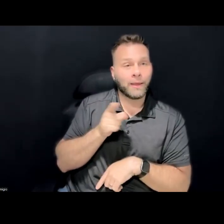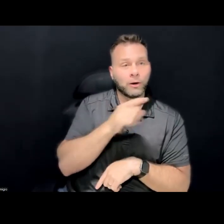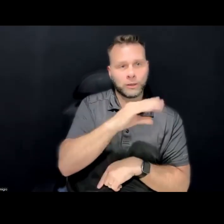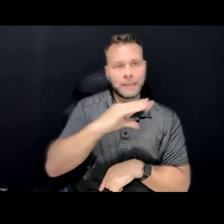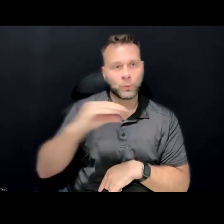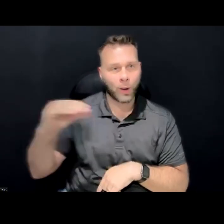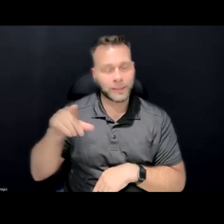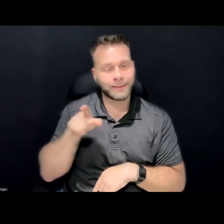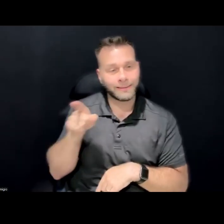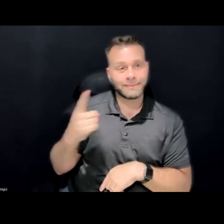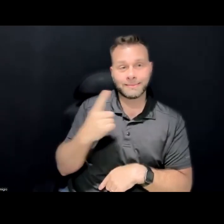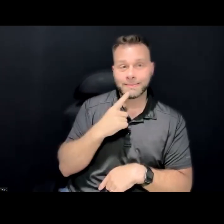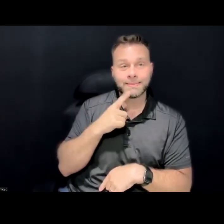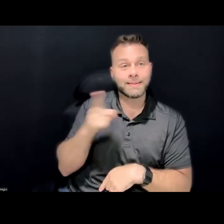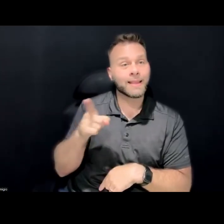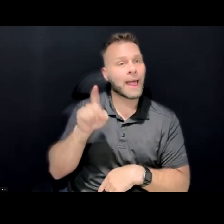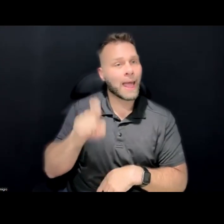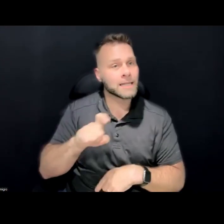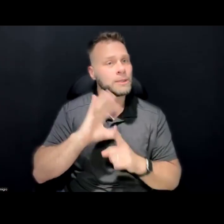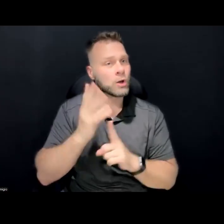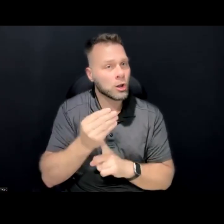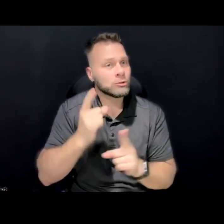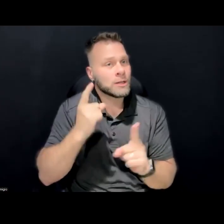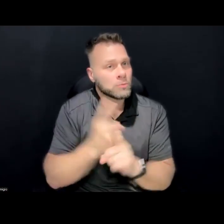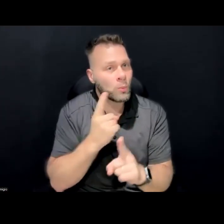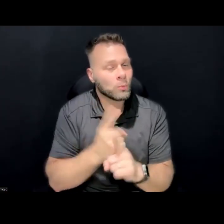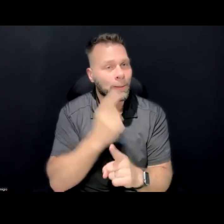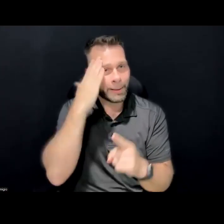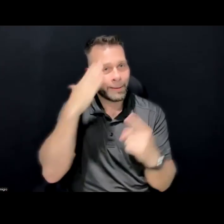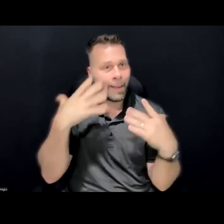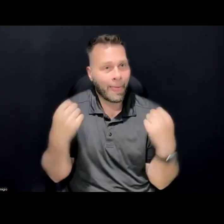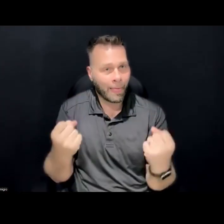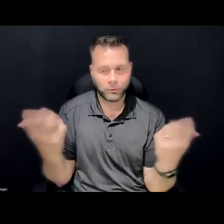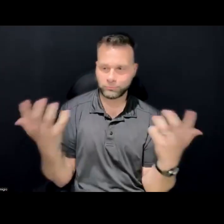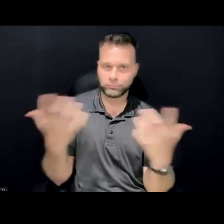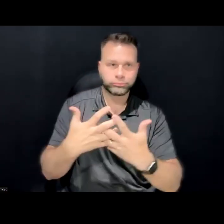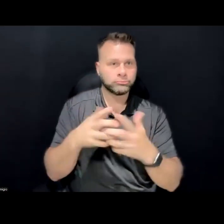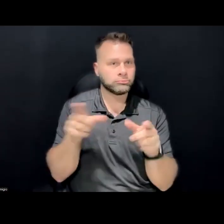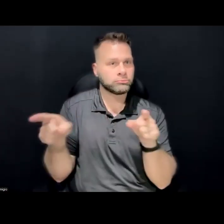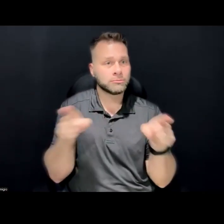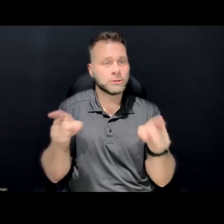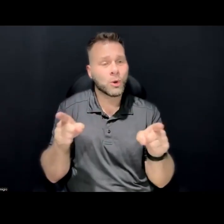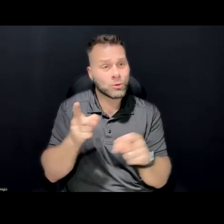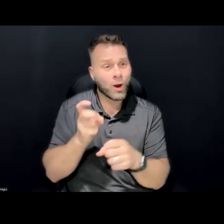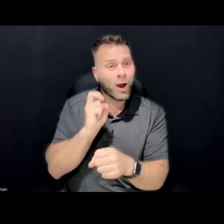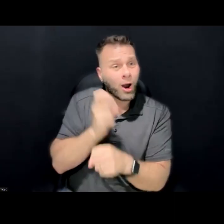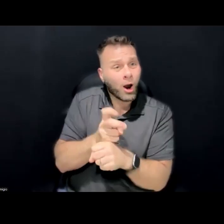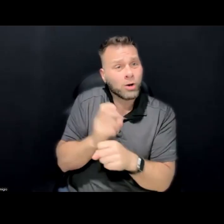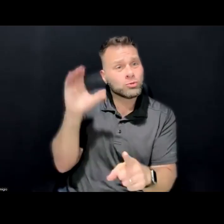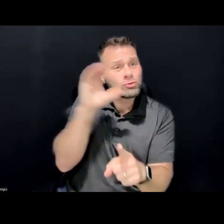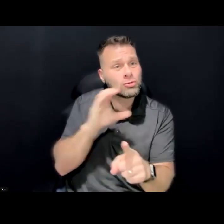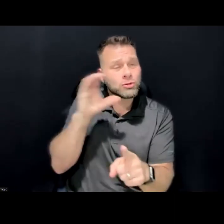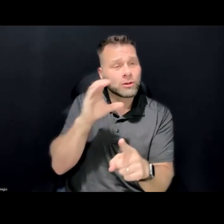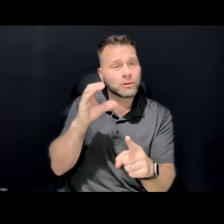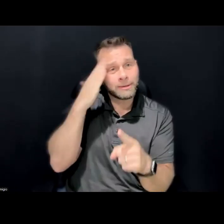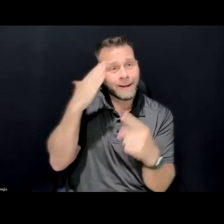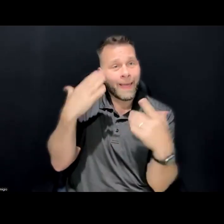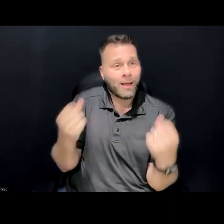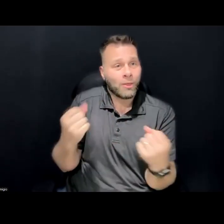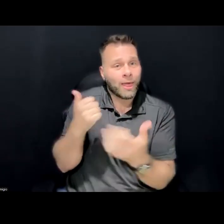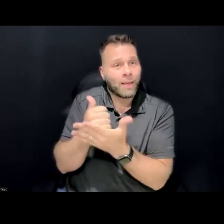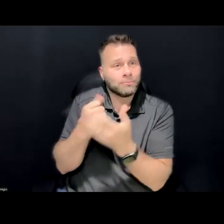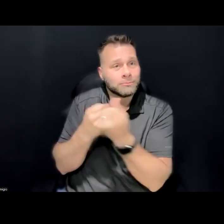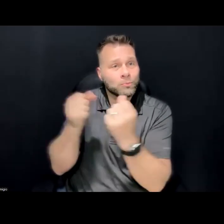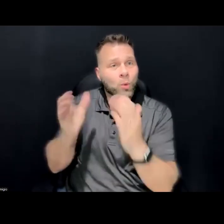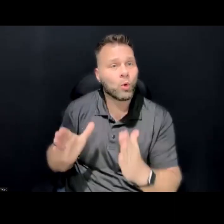be culturally appropriate mental health. And so it was very difficult for us to find a mental health. I think we are the